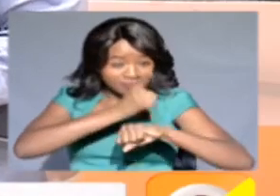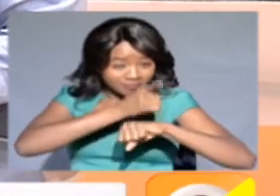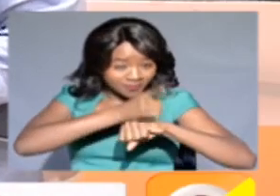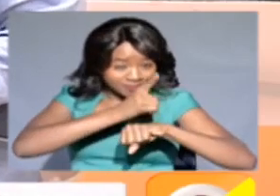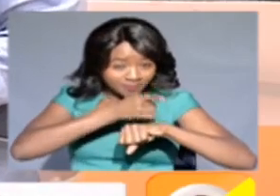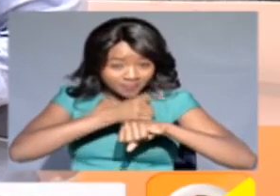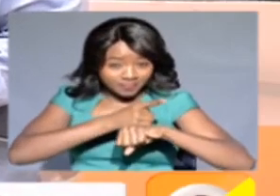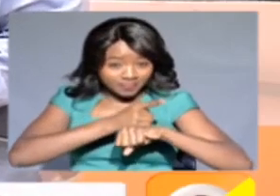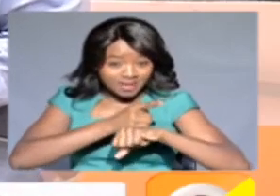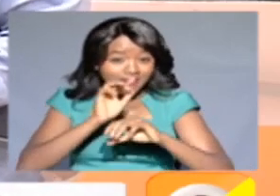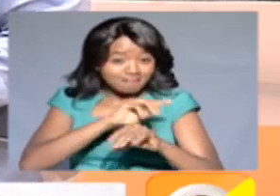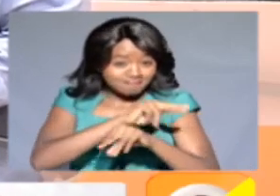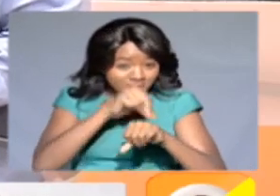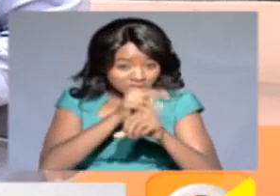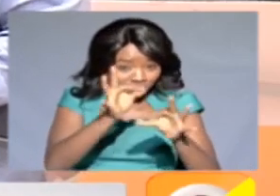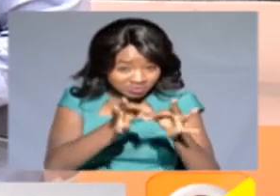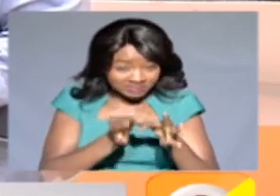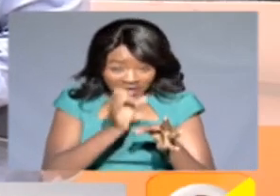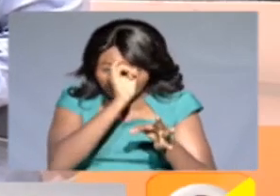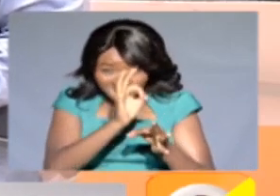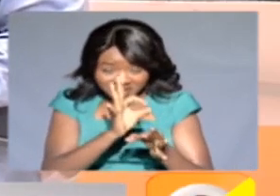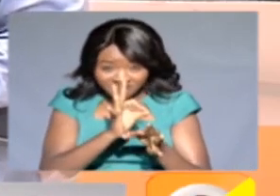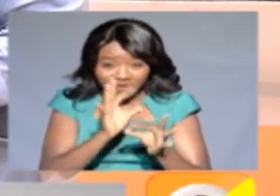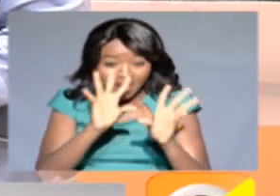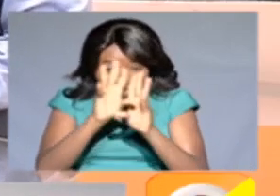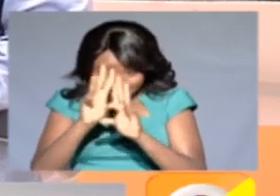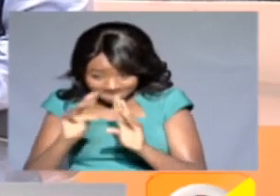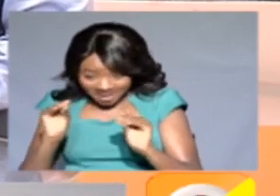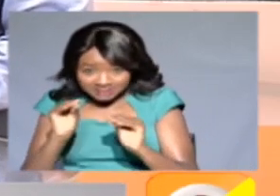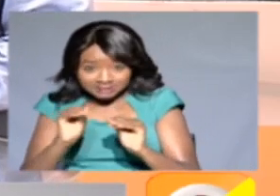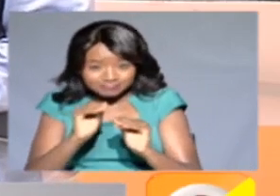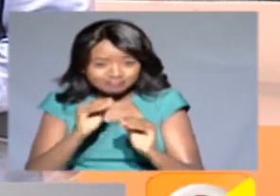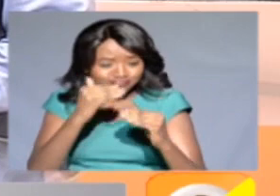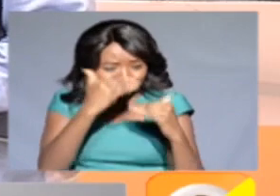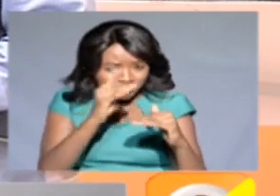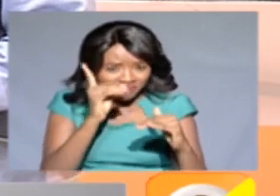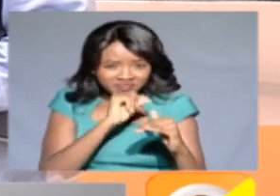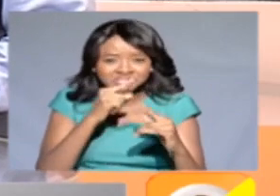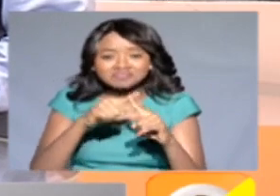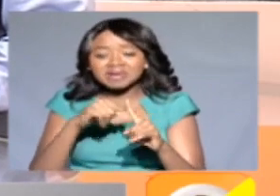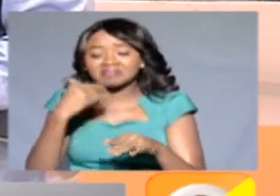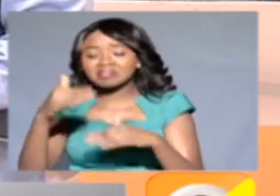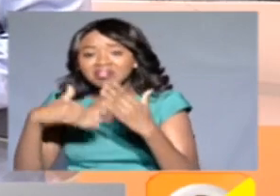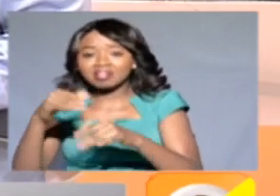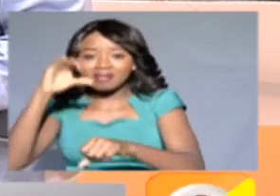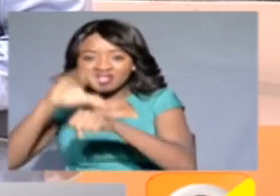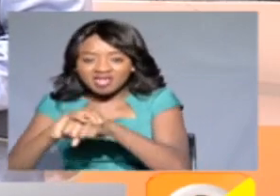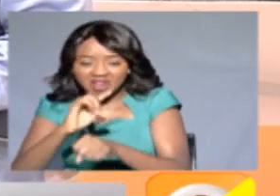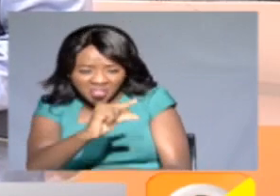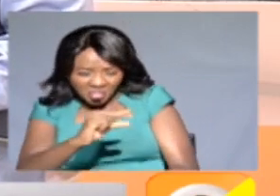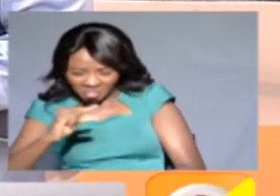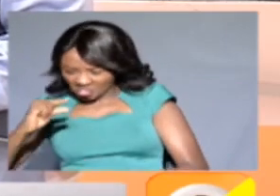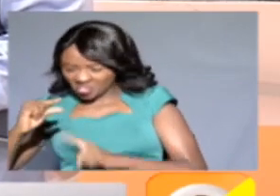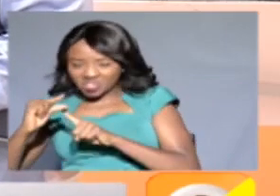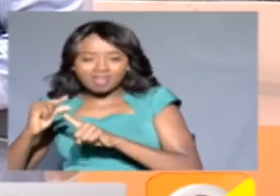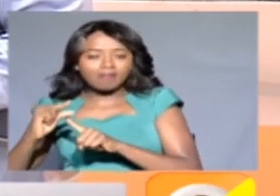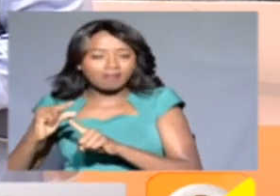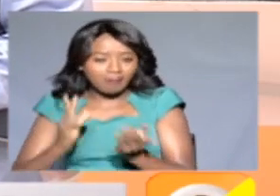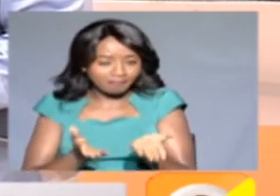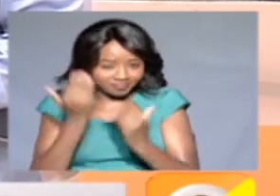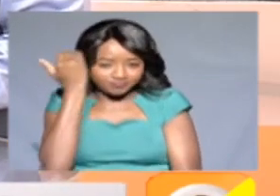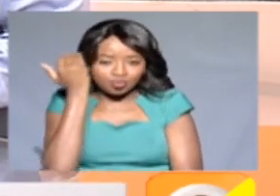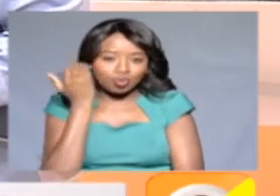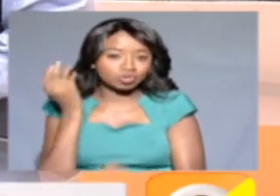Treasury should counties receive slashed budgets in this financial year. Wangamati's remarks come amid a